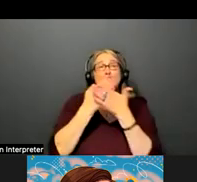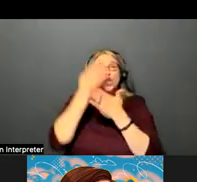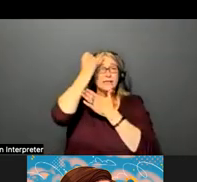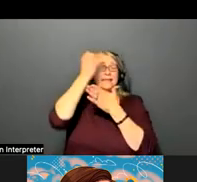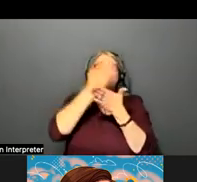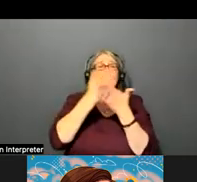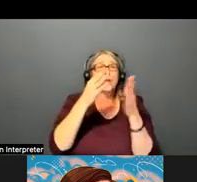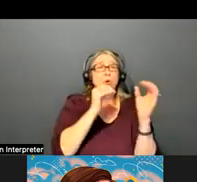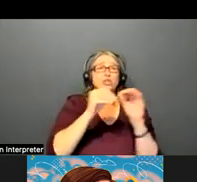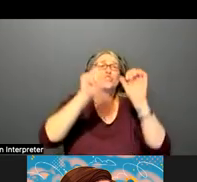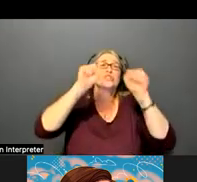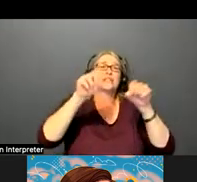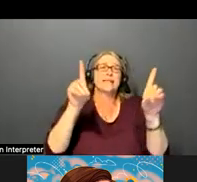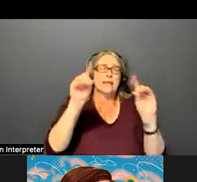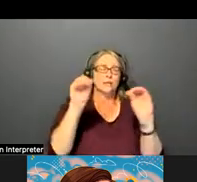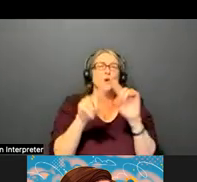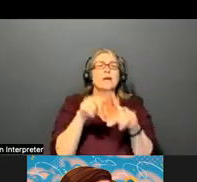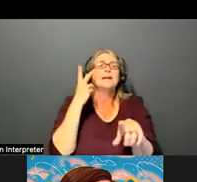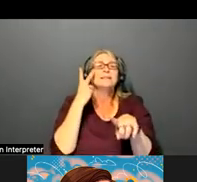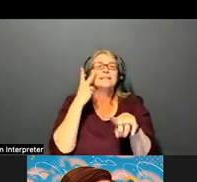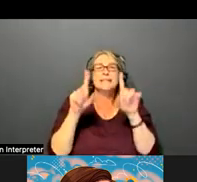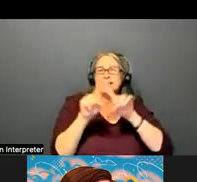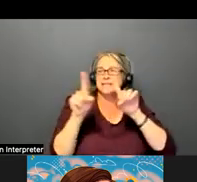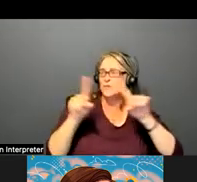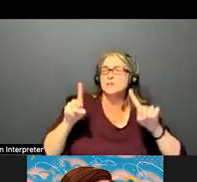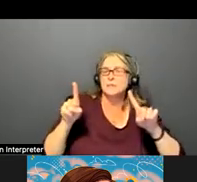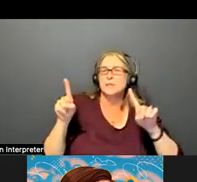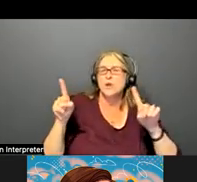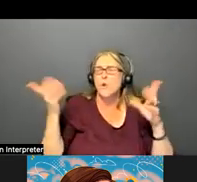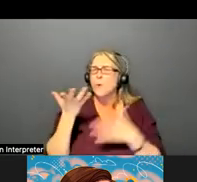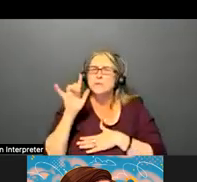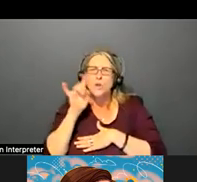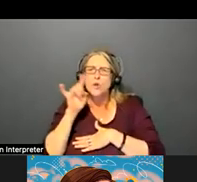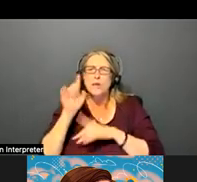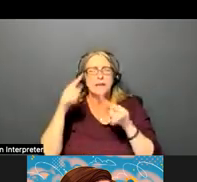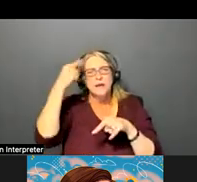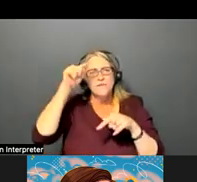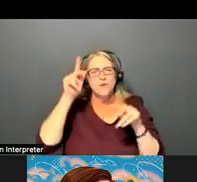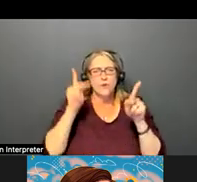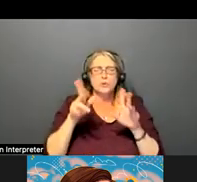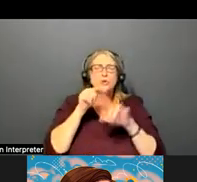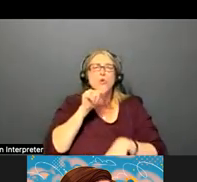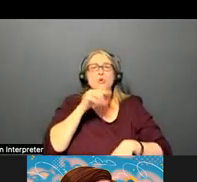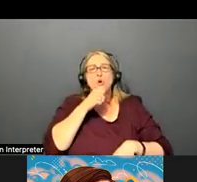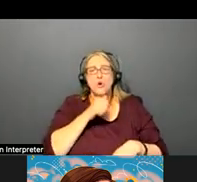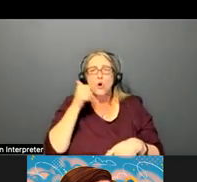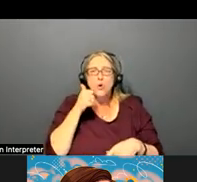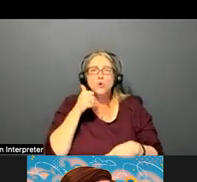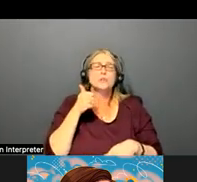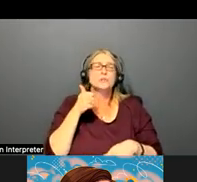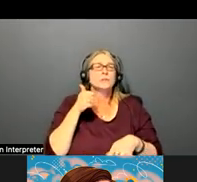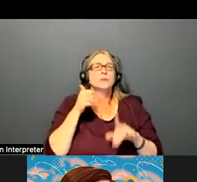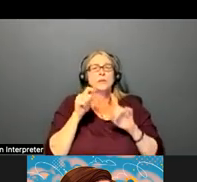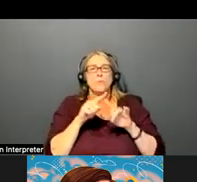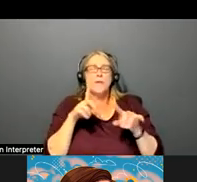certainly do to see the differences. What does it look like for a person who is older, who fits into this certain